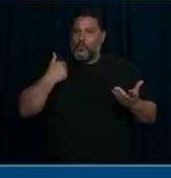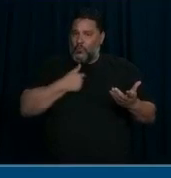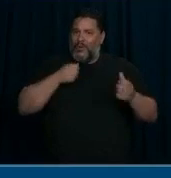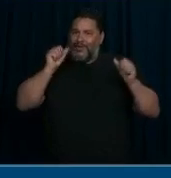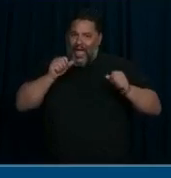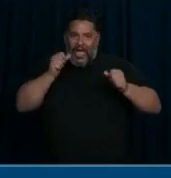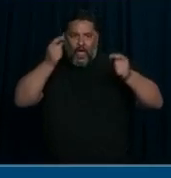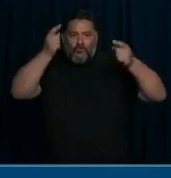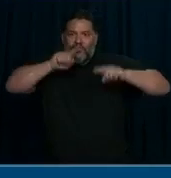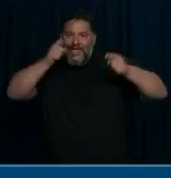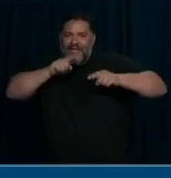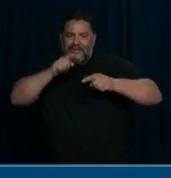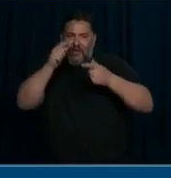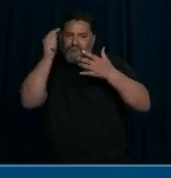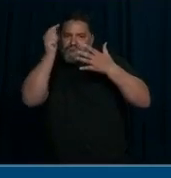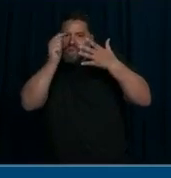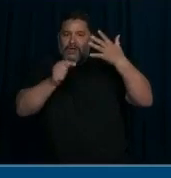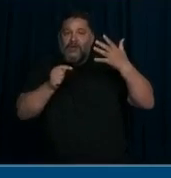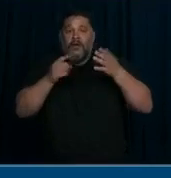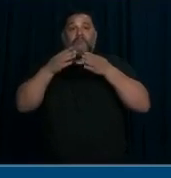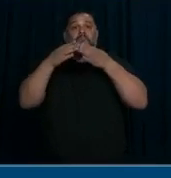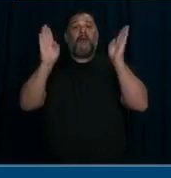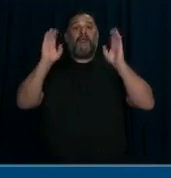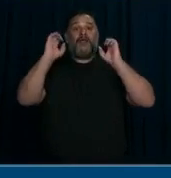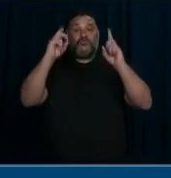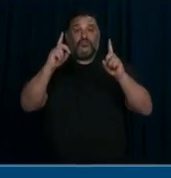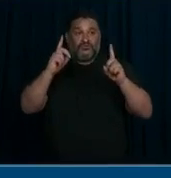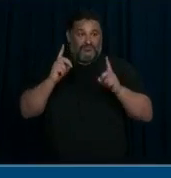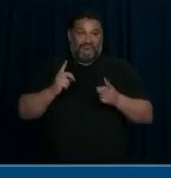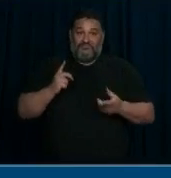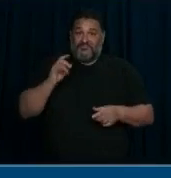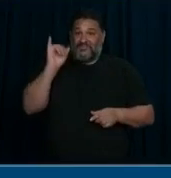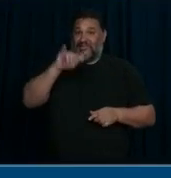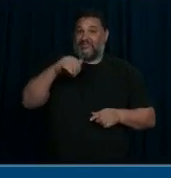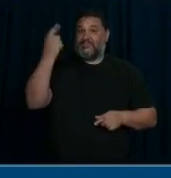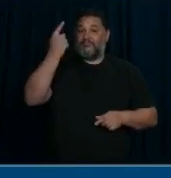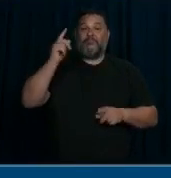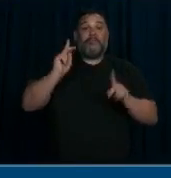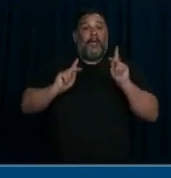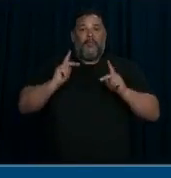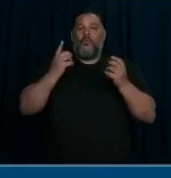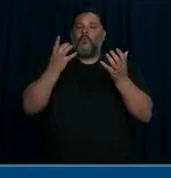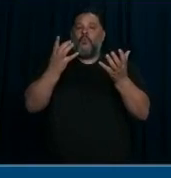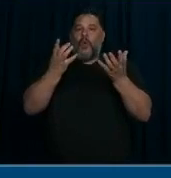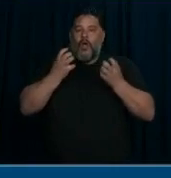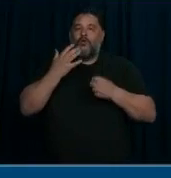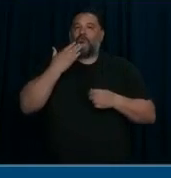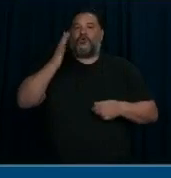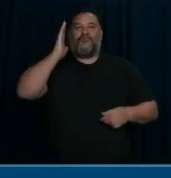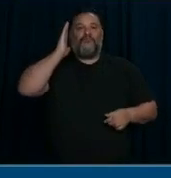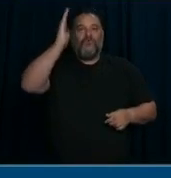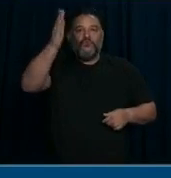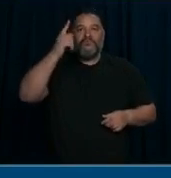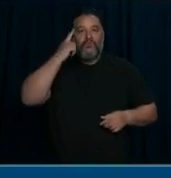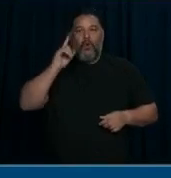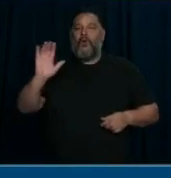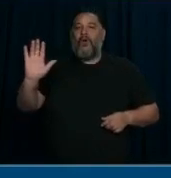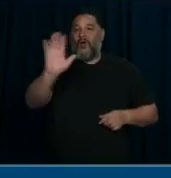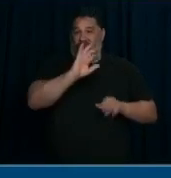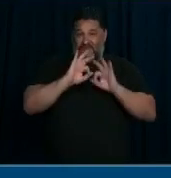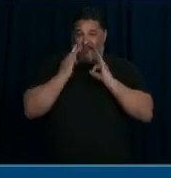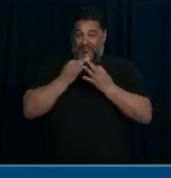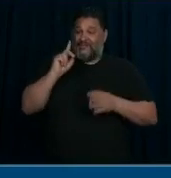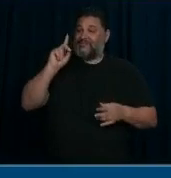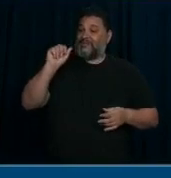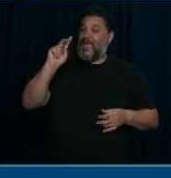together on. Absolutely. Public education is something that people want a good future for their family. David Schweikert